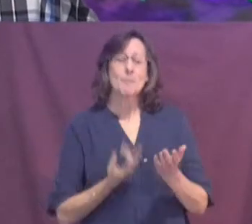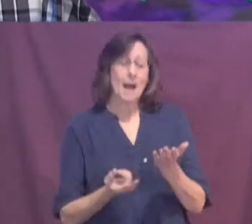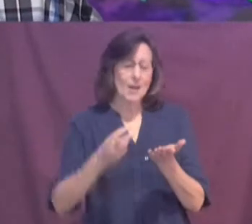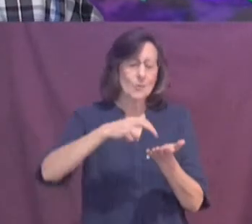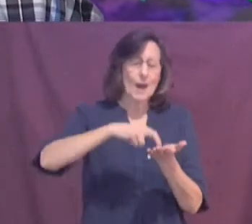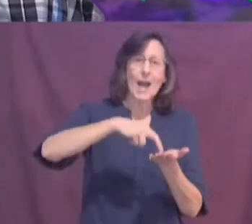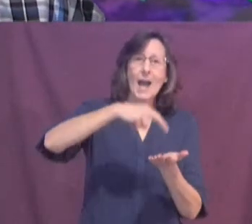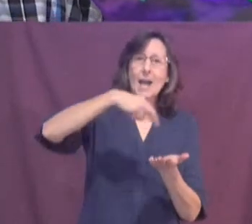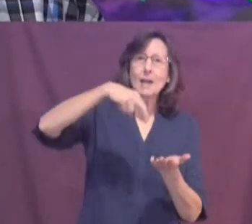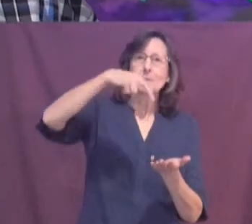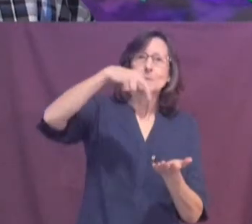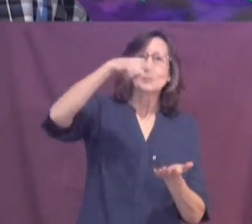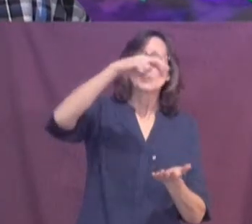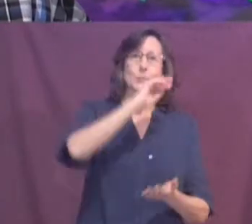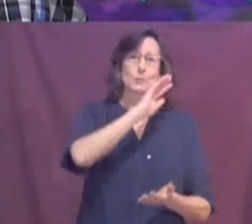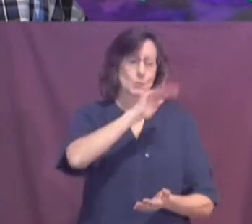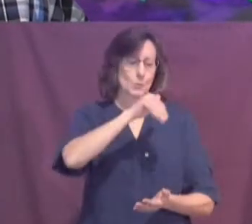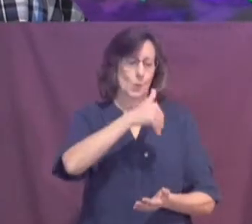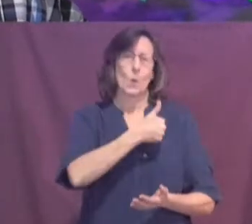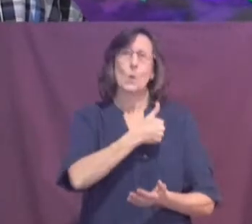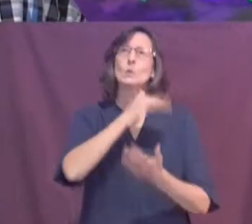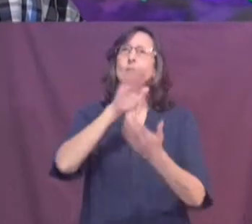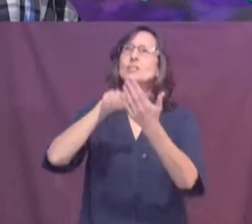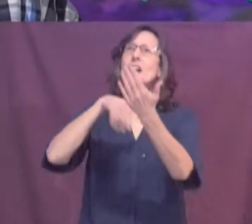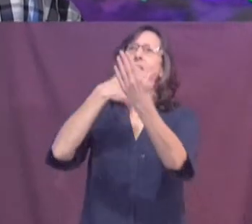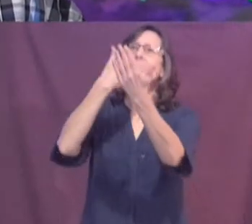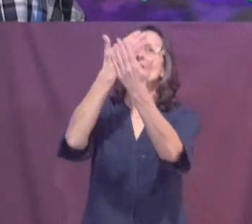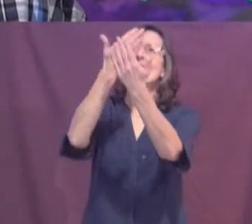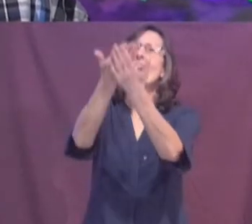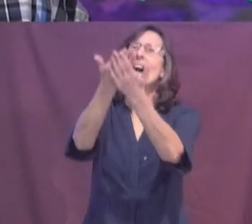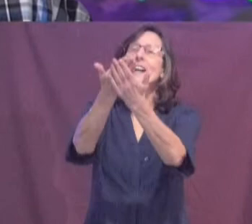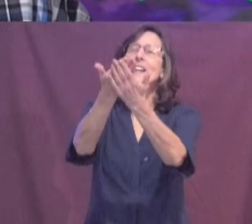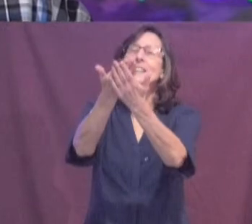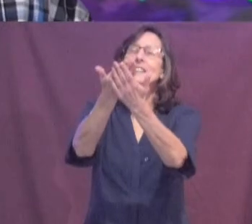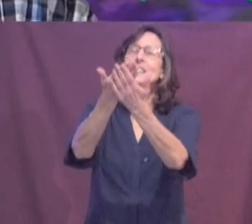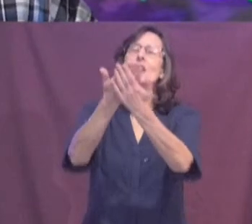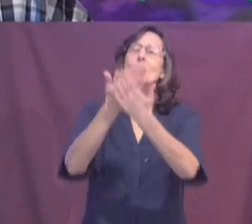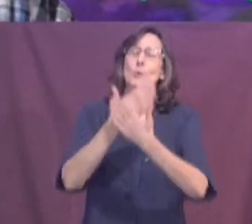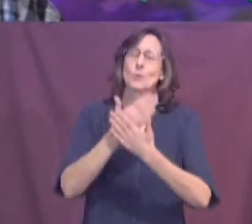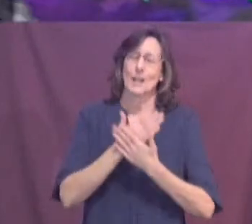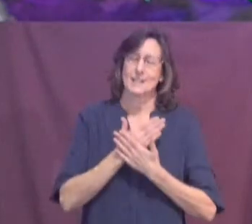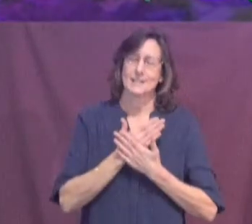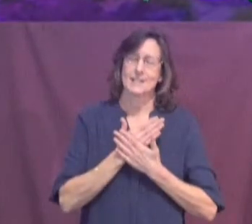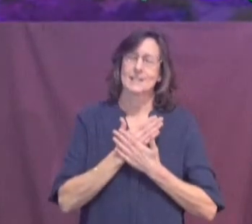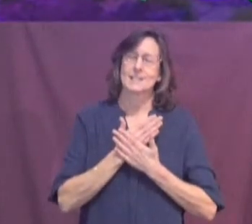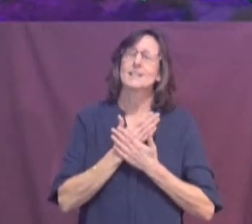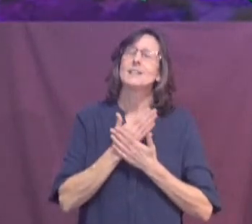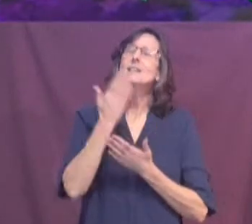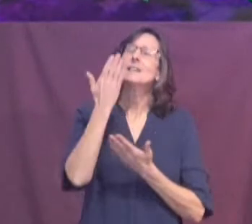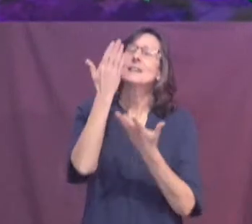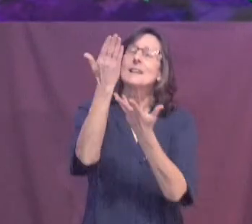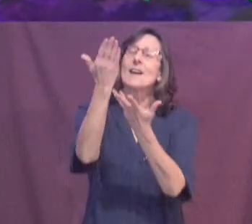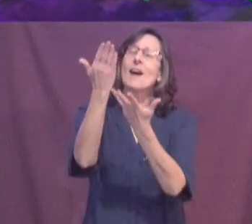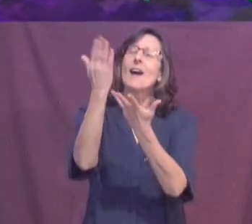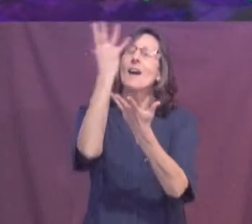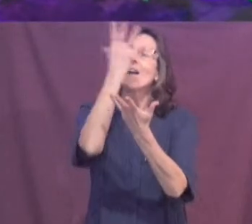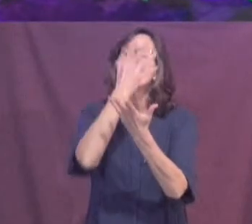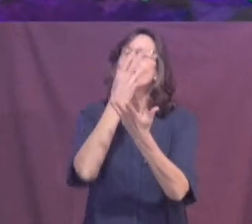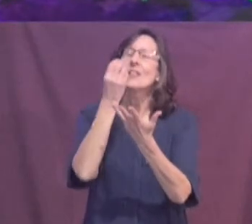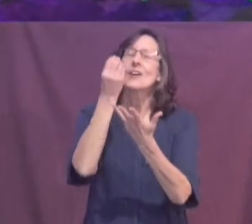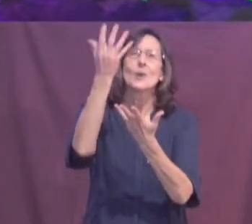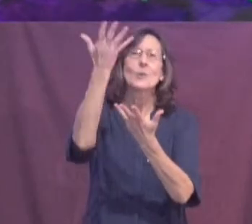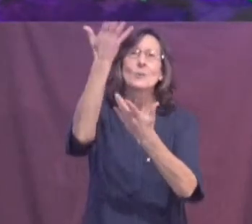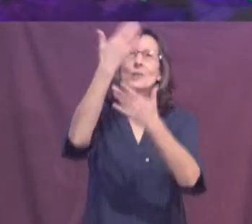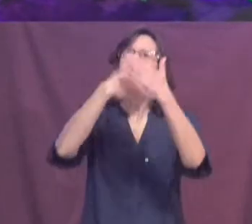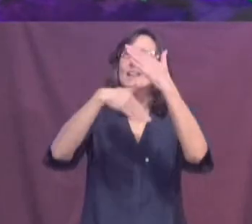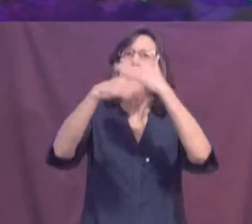till my raptured soul shall find rest beyond